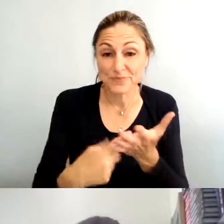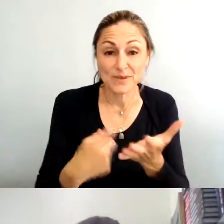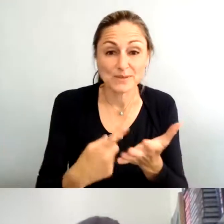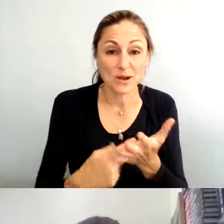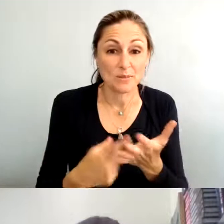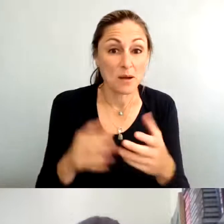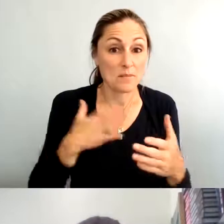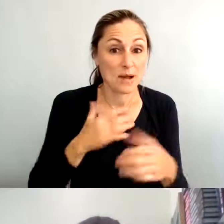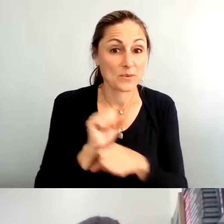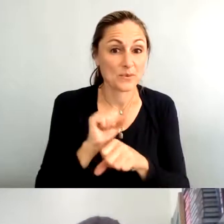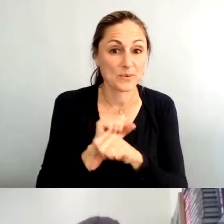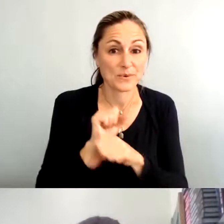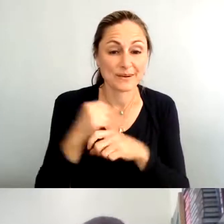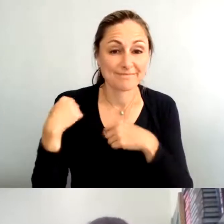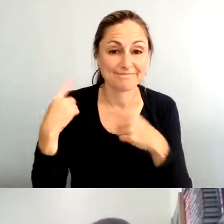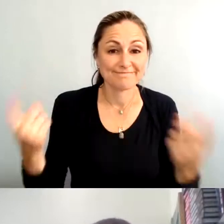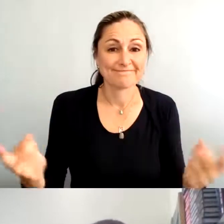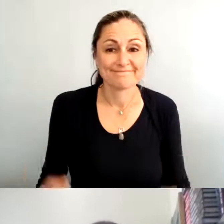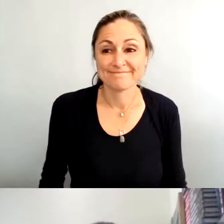that I've done over the past couple months.